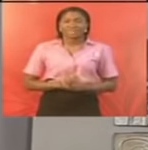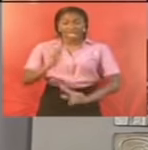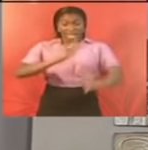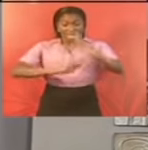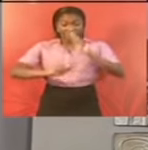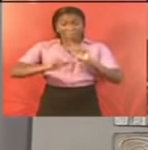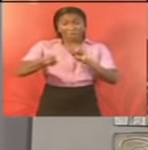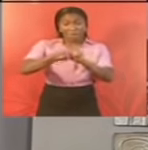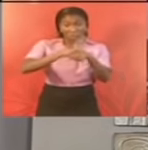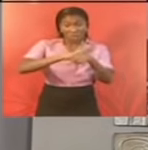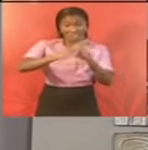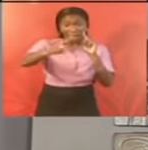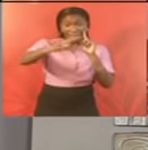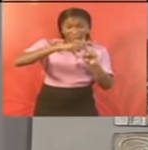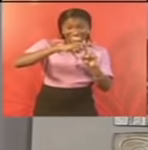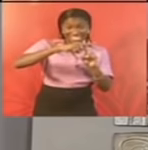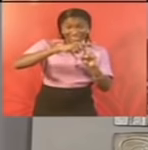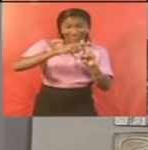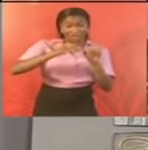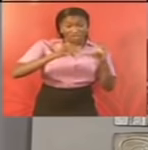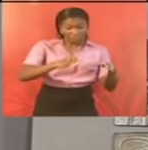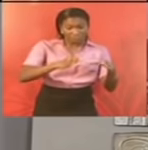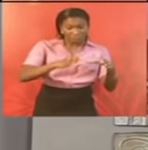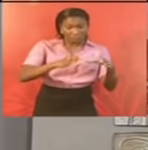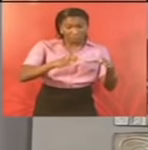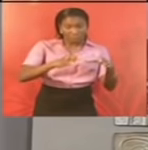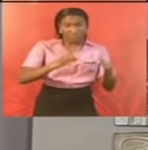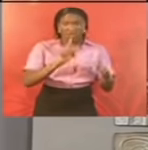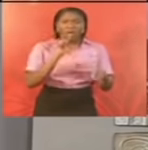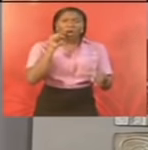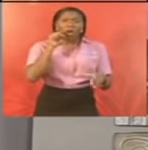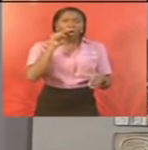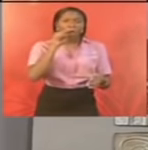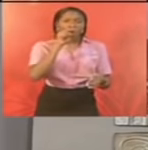of the total population is